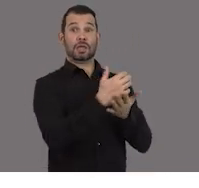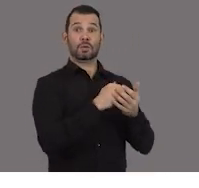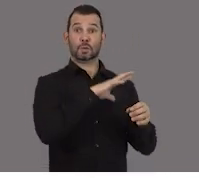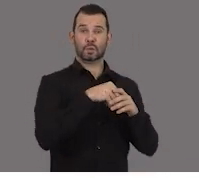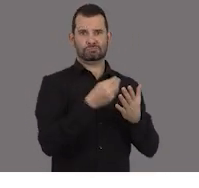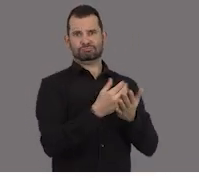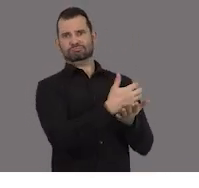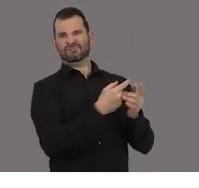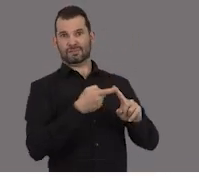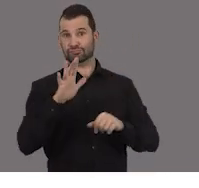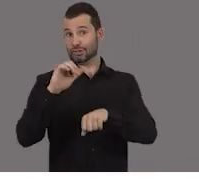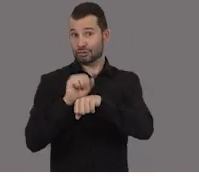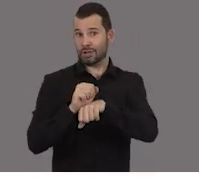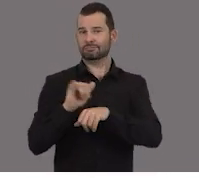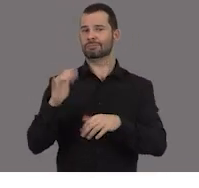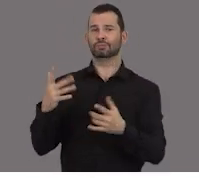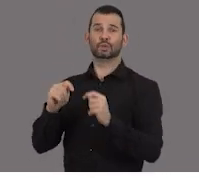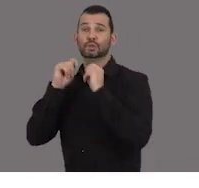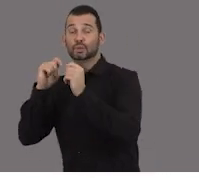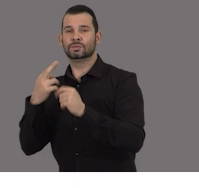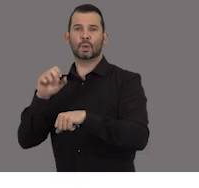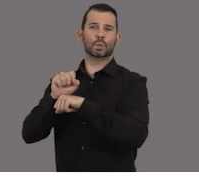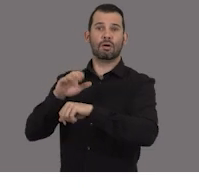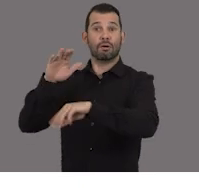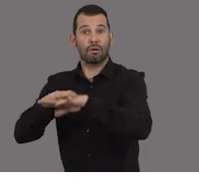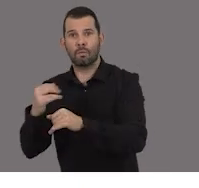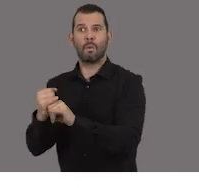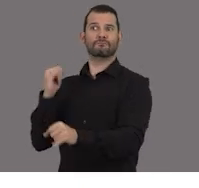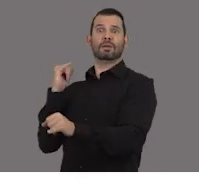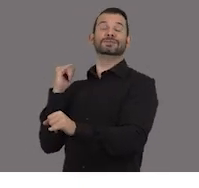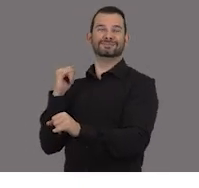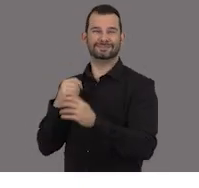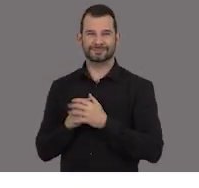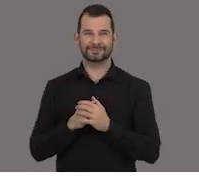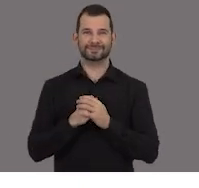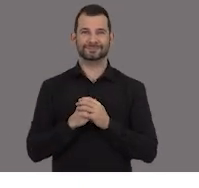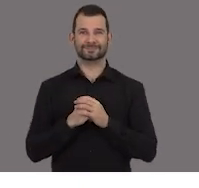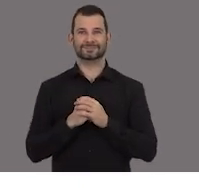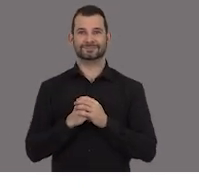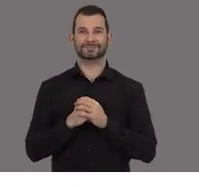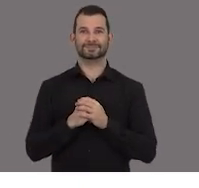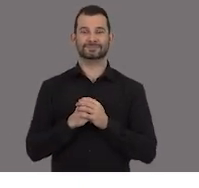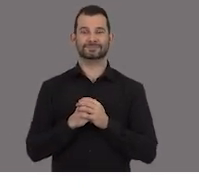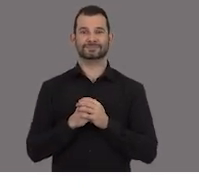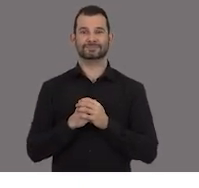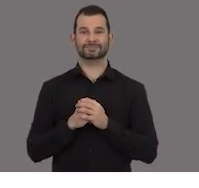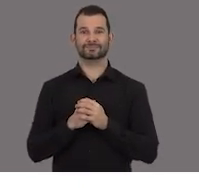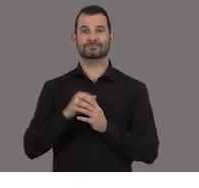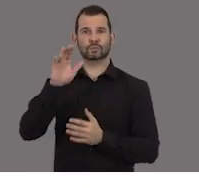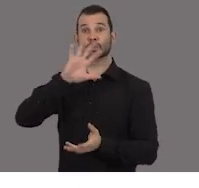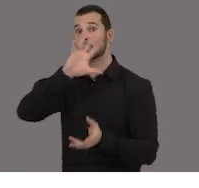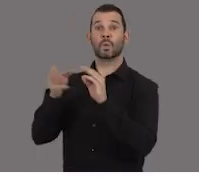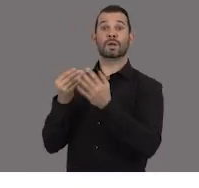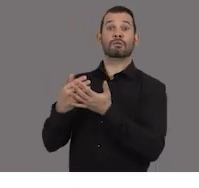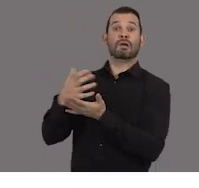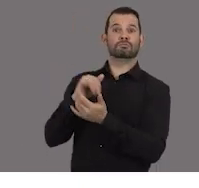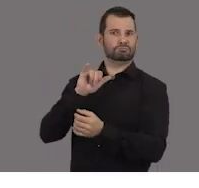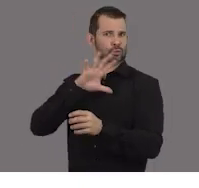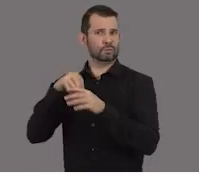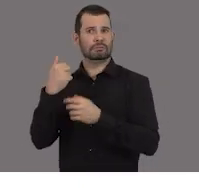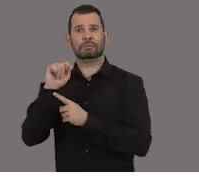income. Employment income includes income from your job, such as tutoring or working on or off